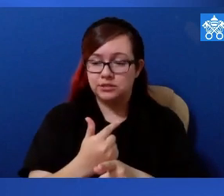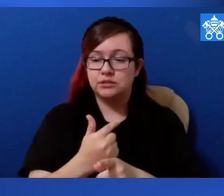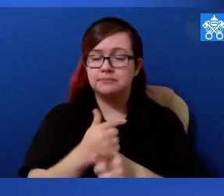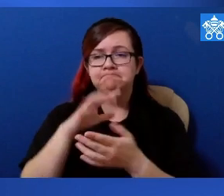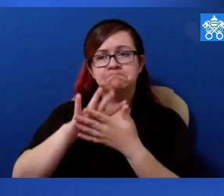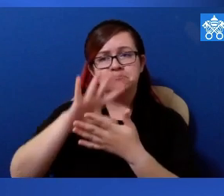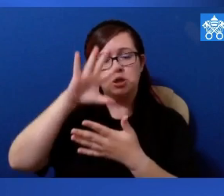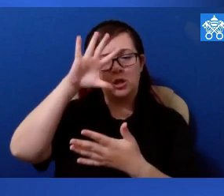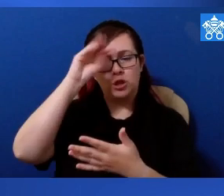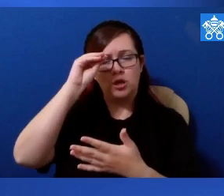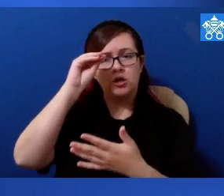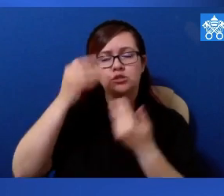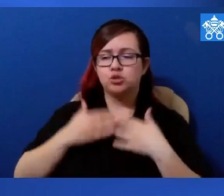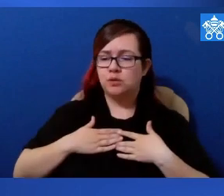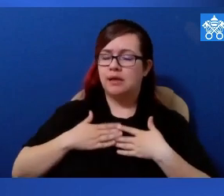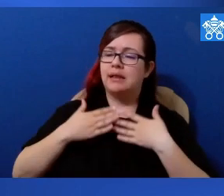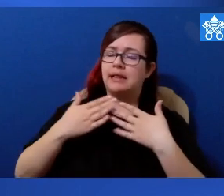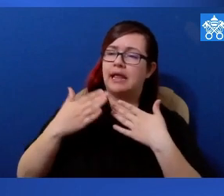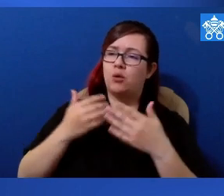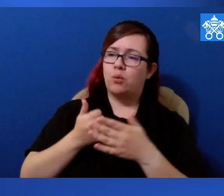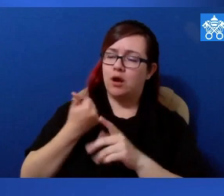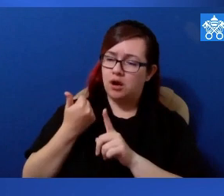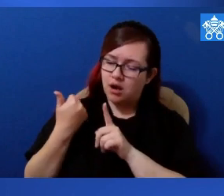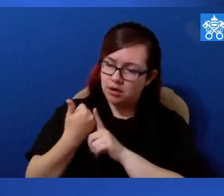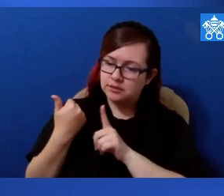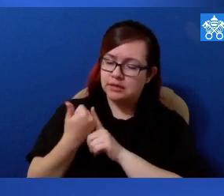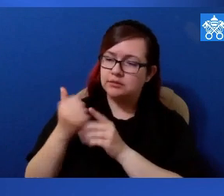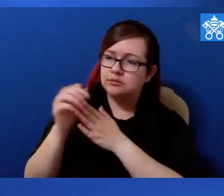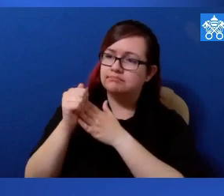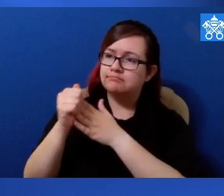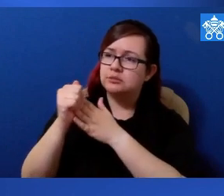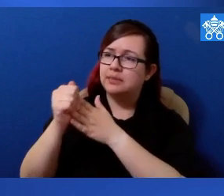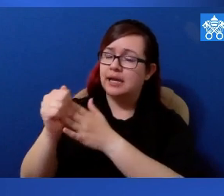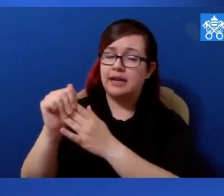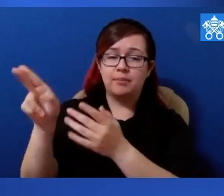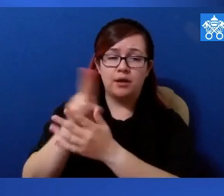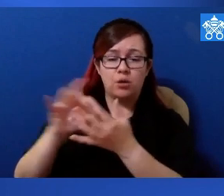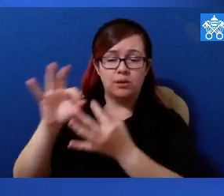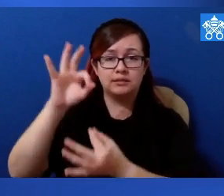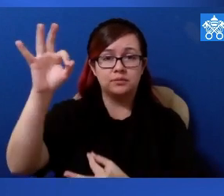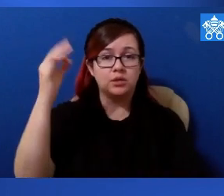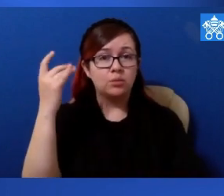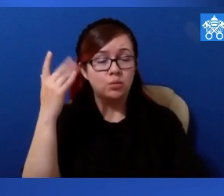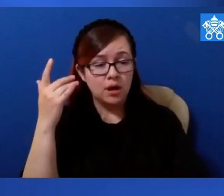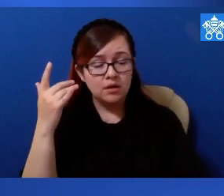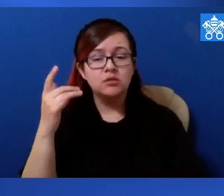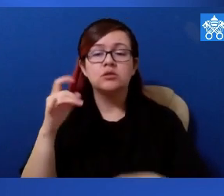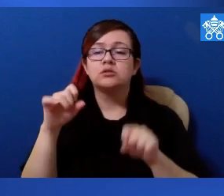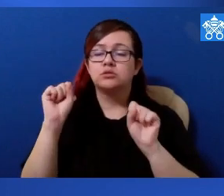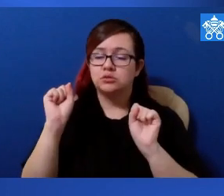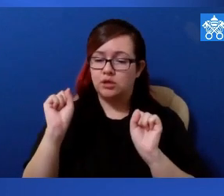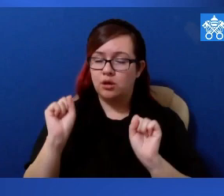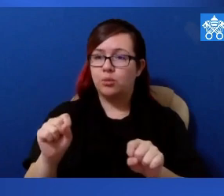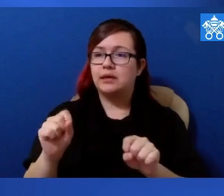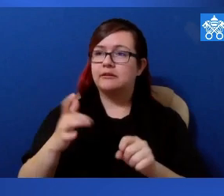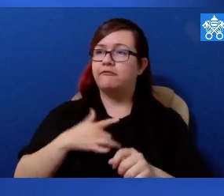Brothers and sisters, let us learn to let ourselves be guided daily by the promptings of the Holy Spirit, so that we